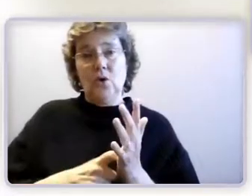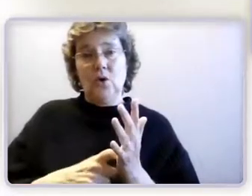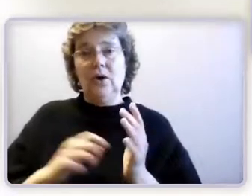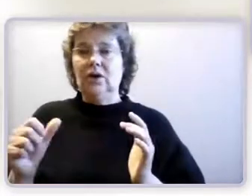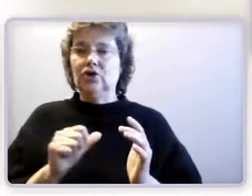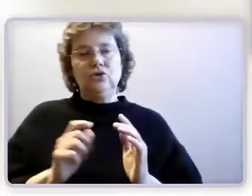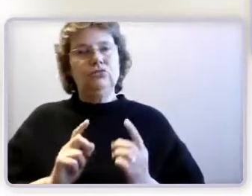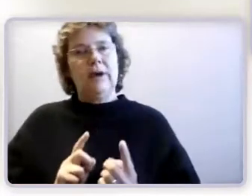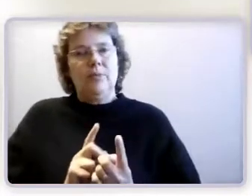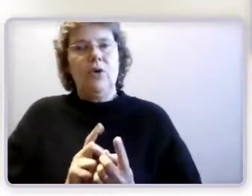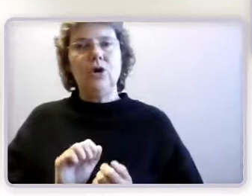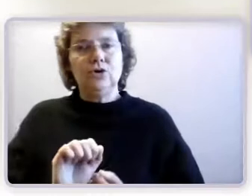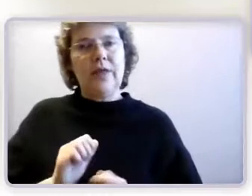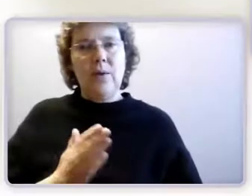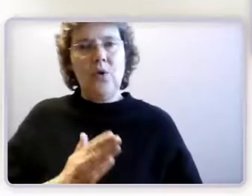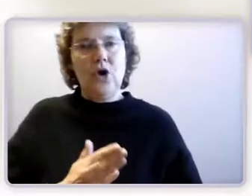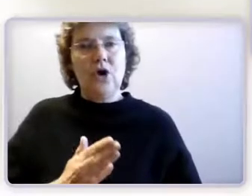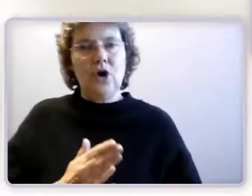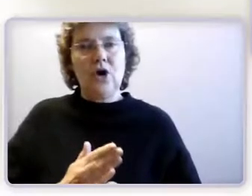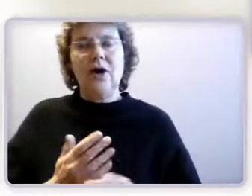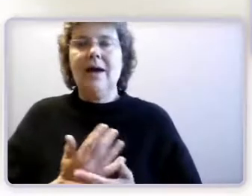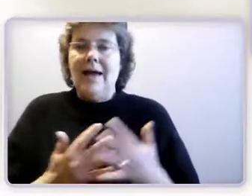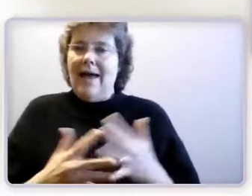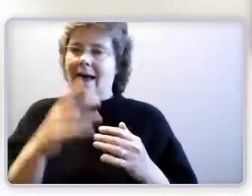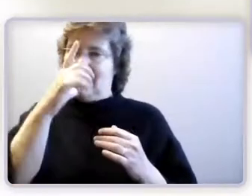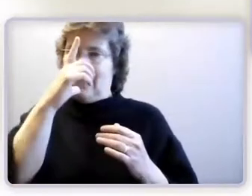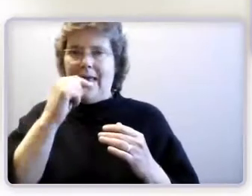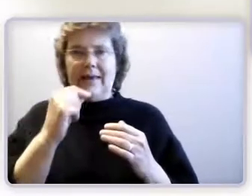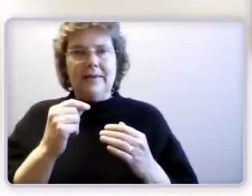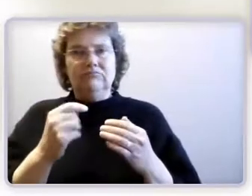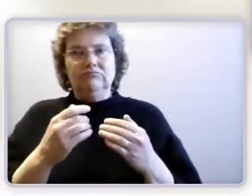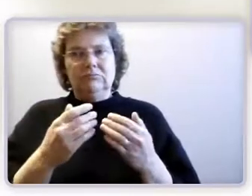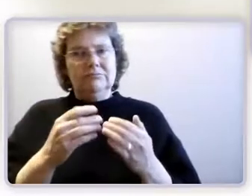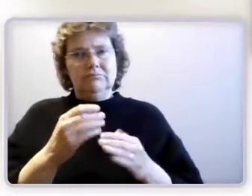their duties for someone who's under a guardianship order.